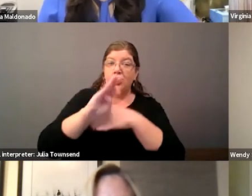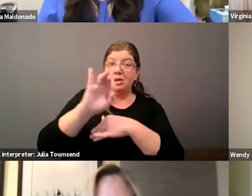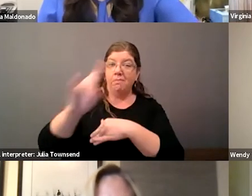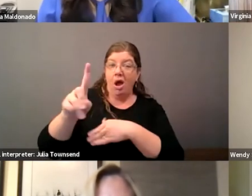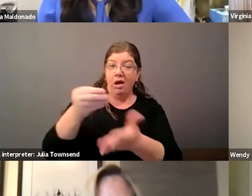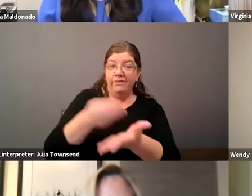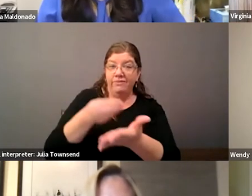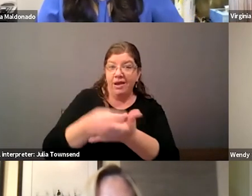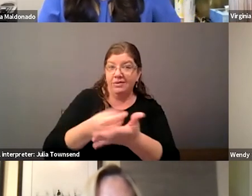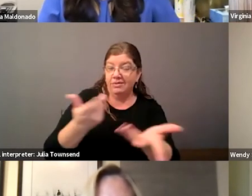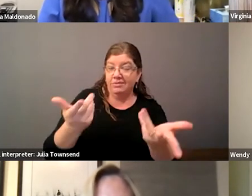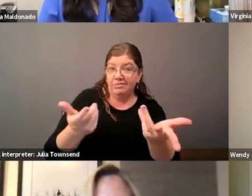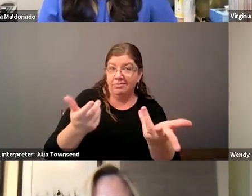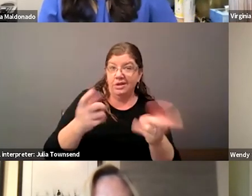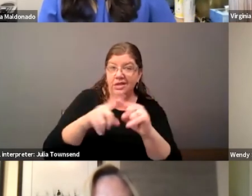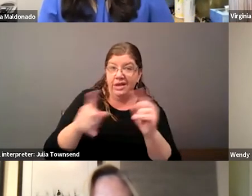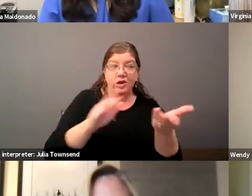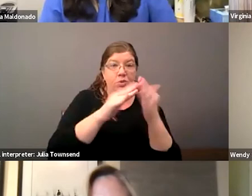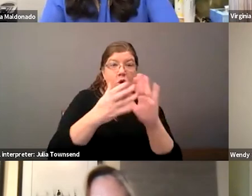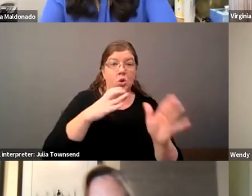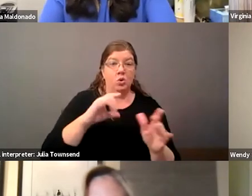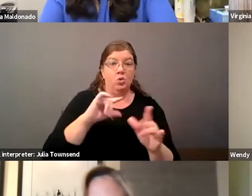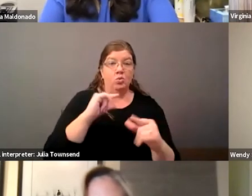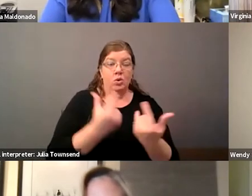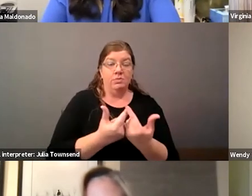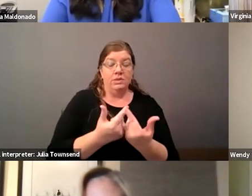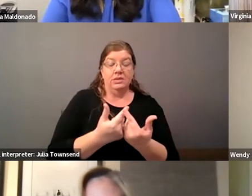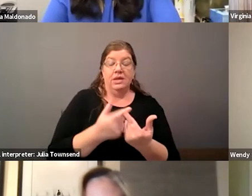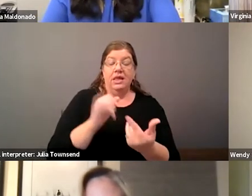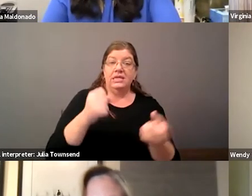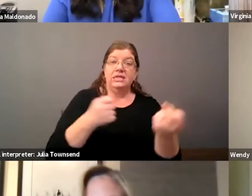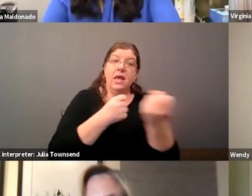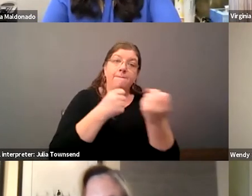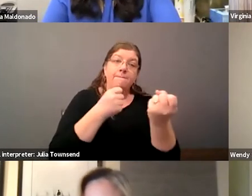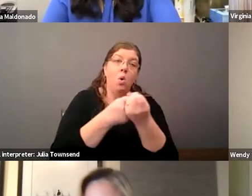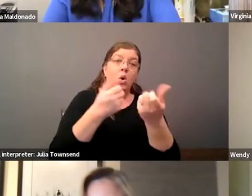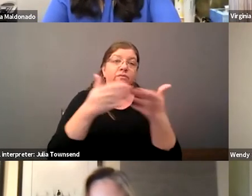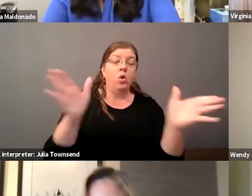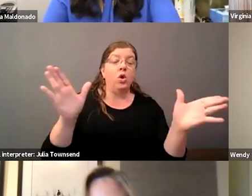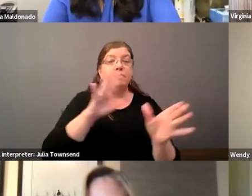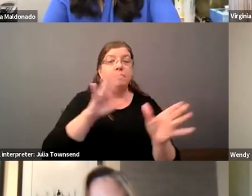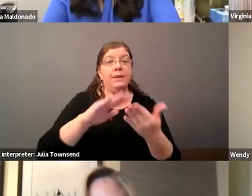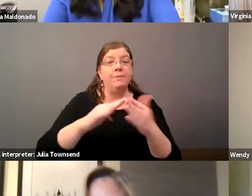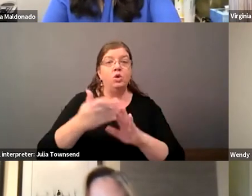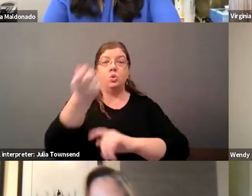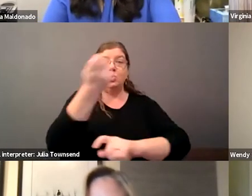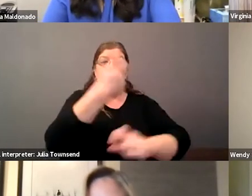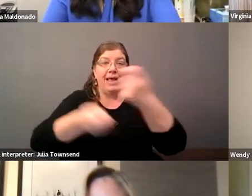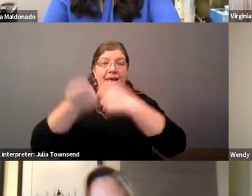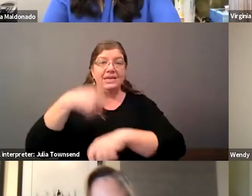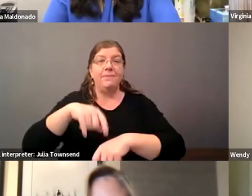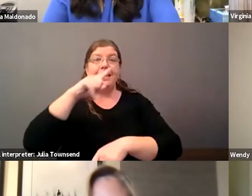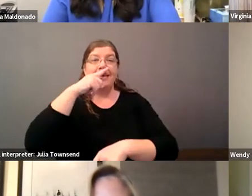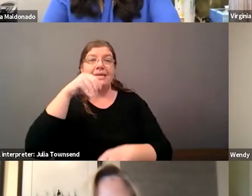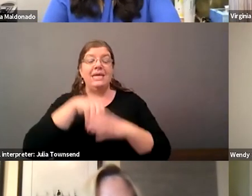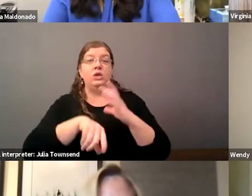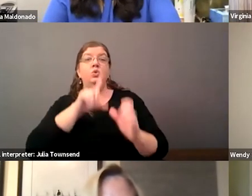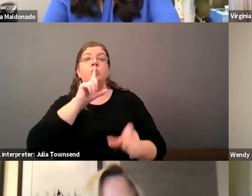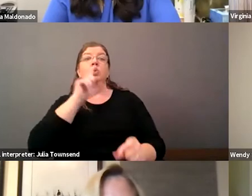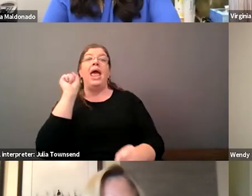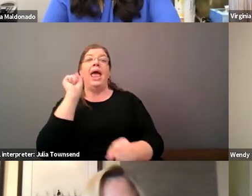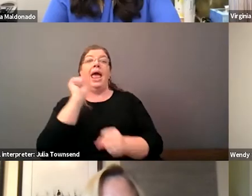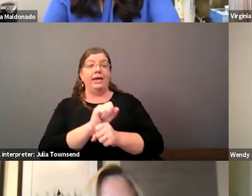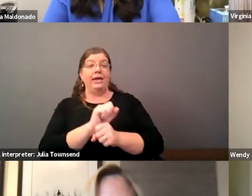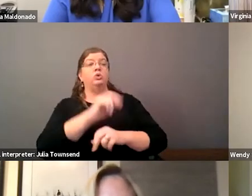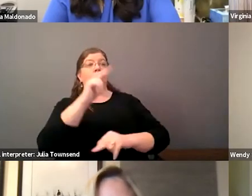different community groups about it in 2016 uh such support from the community to replace those portables and get kids in actual um